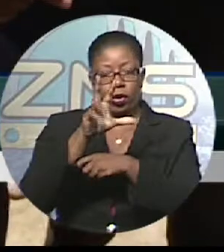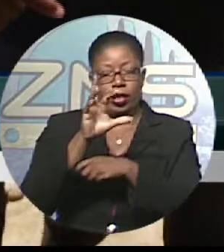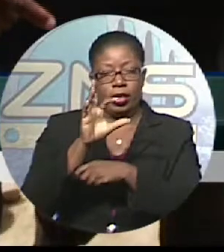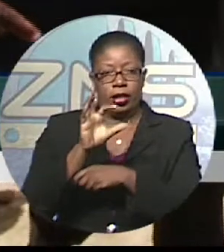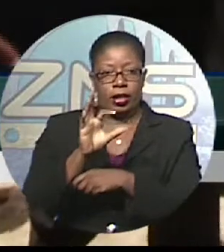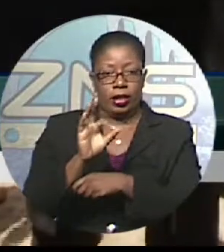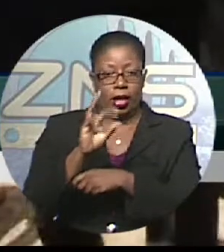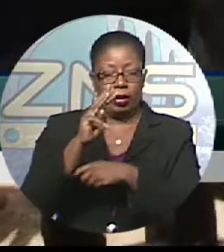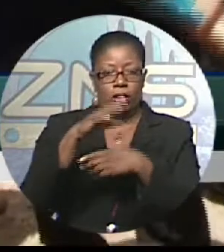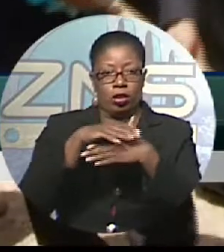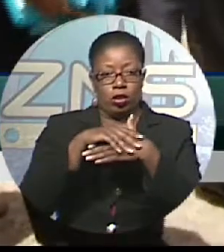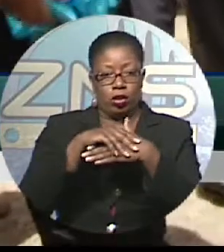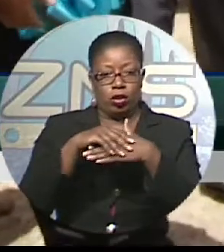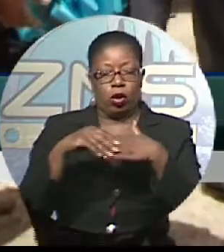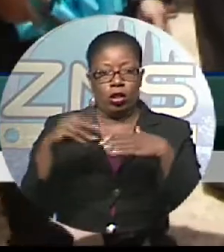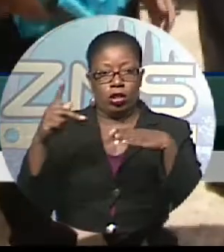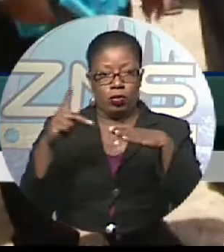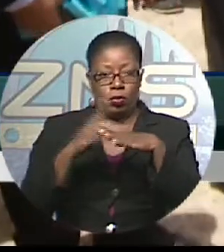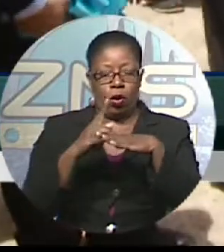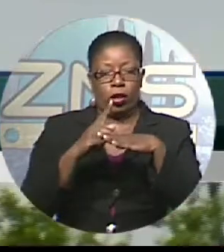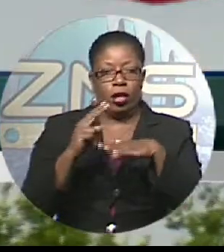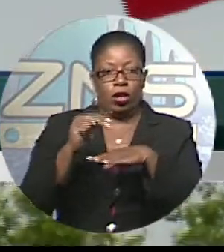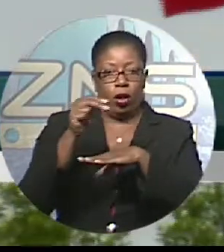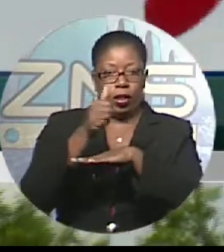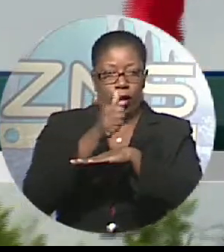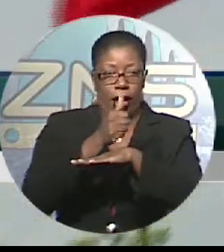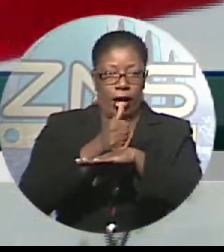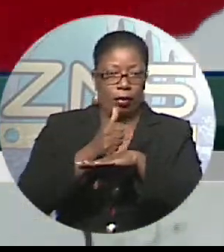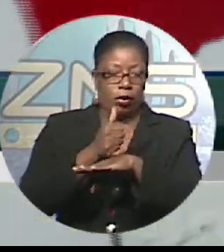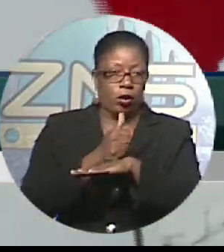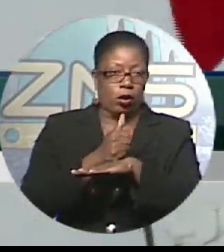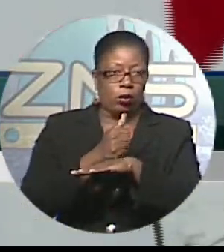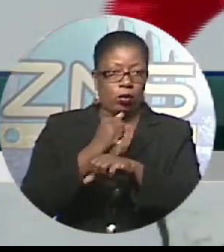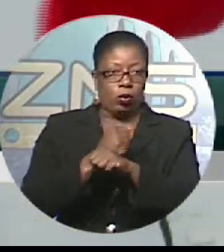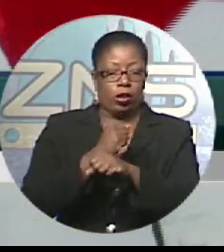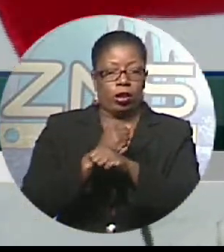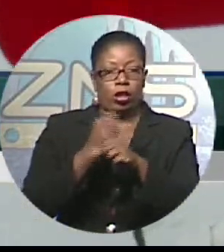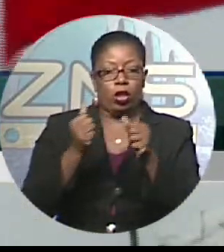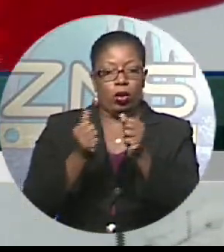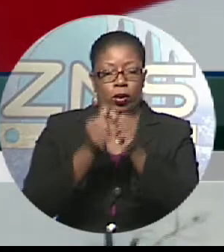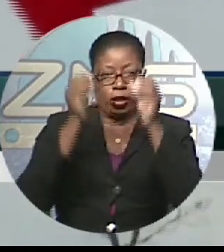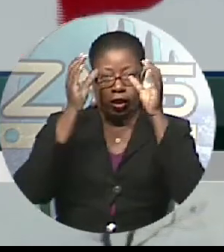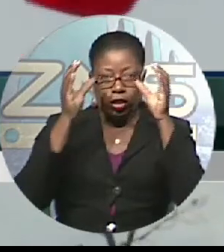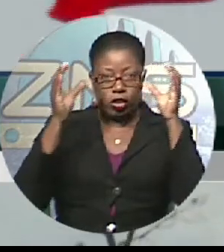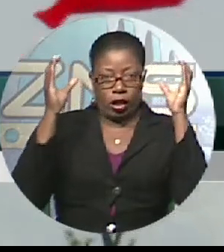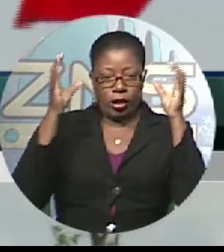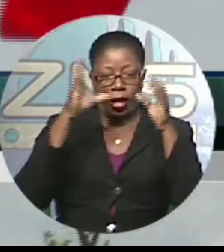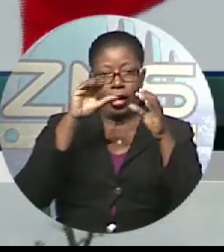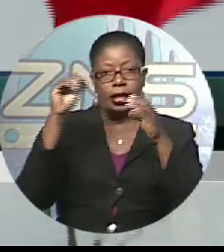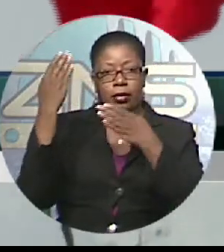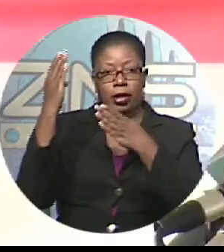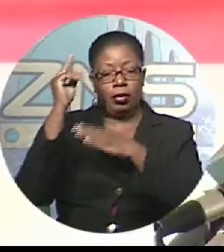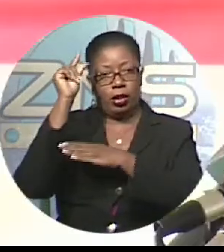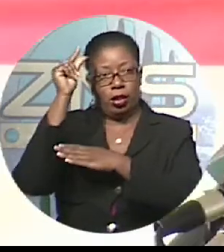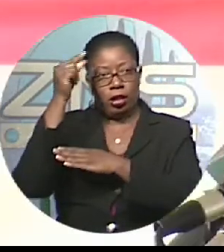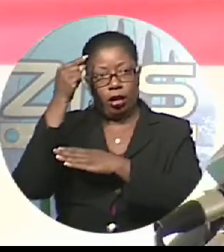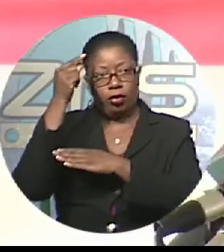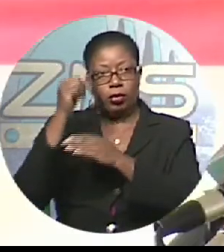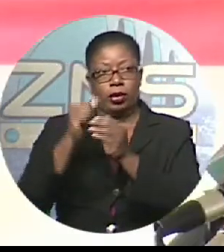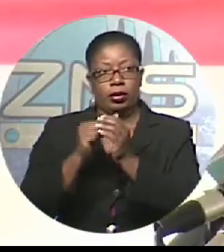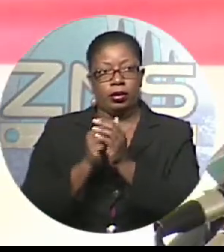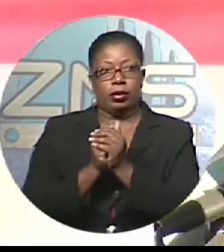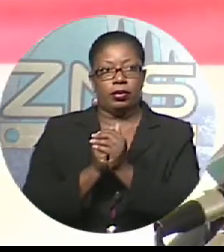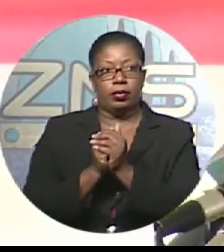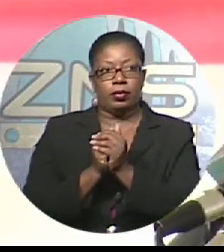port facility in Cooperstown, Abaco Friday, a partnership with the People's Republic of China and the Bahamian government. It will